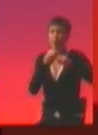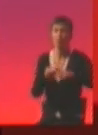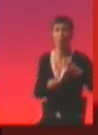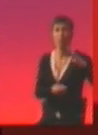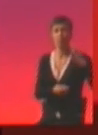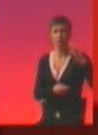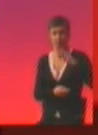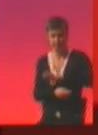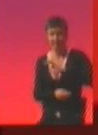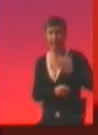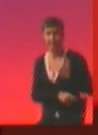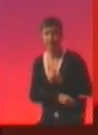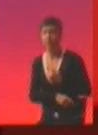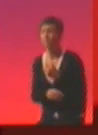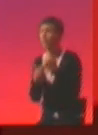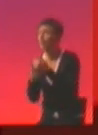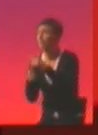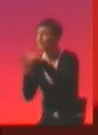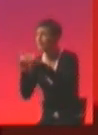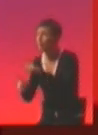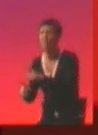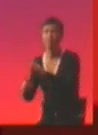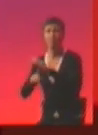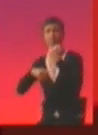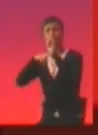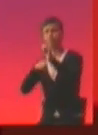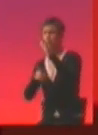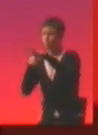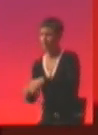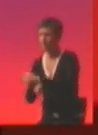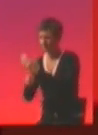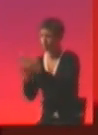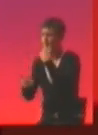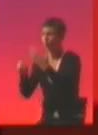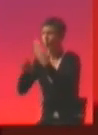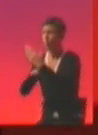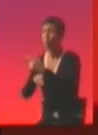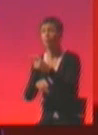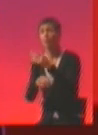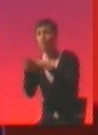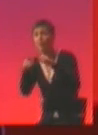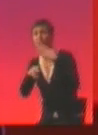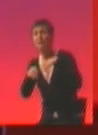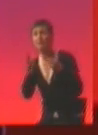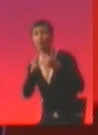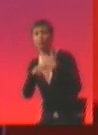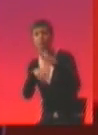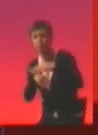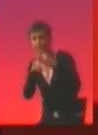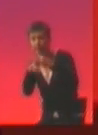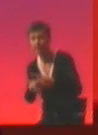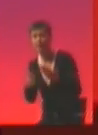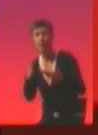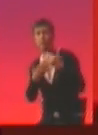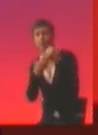jobs, helping disabled people overcome discrimination to work, helping parents get the childcare they need, more support, but